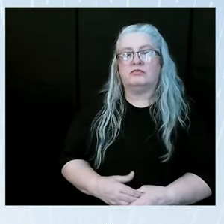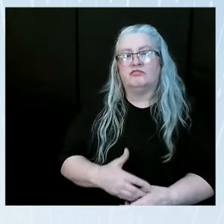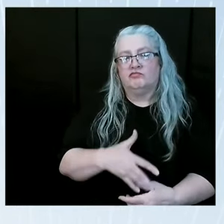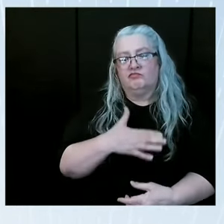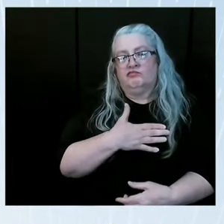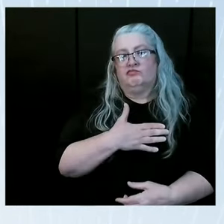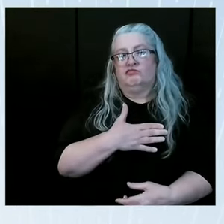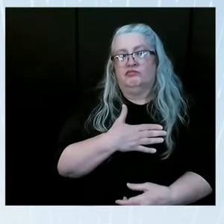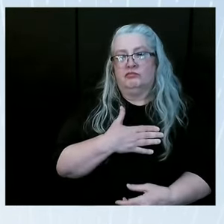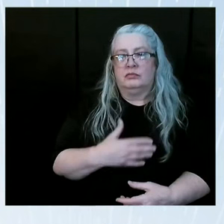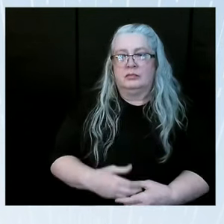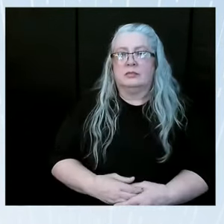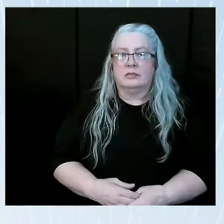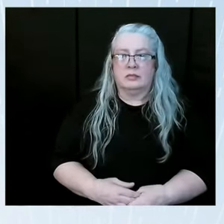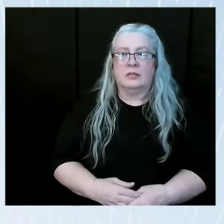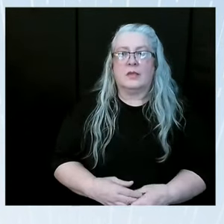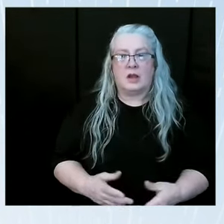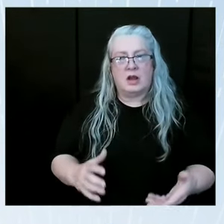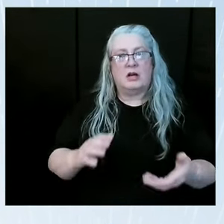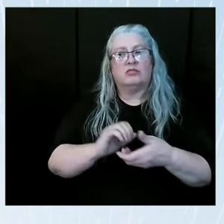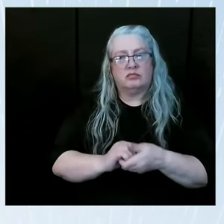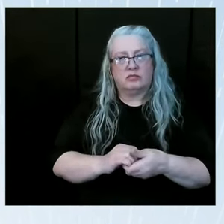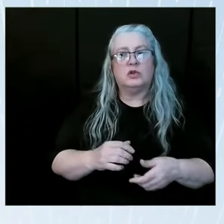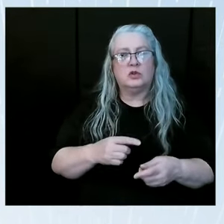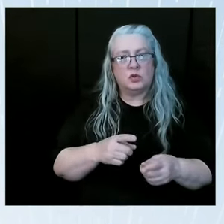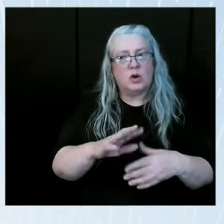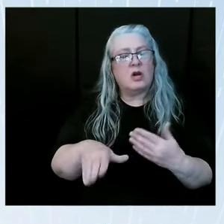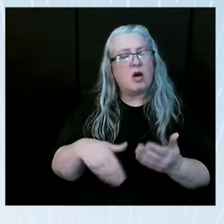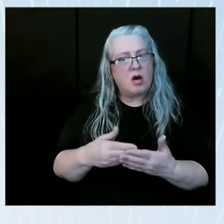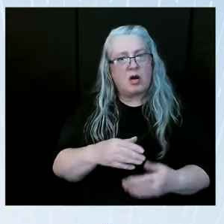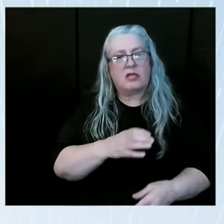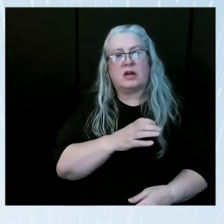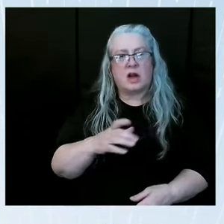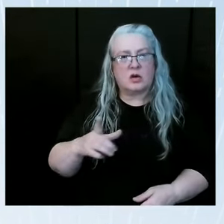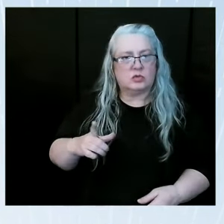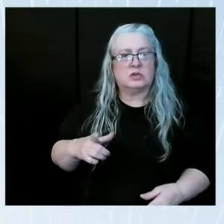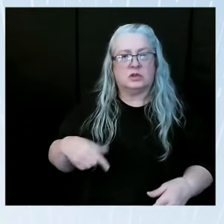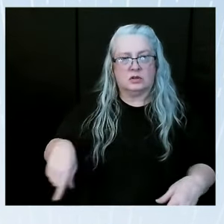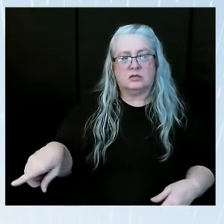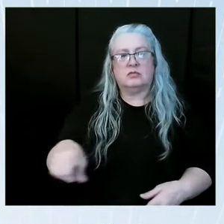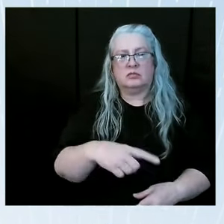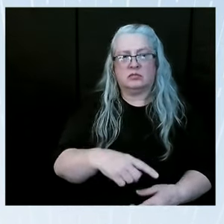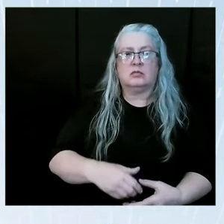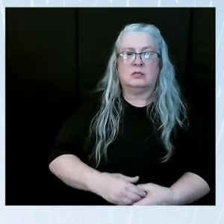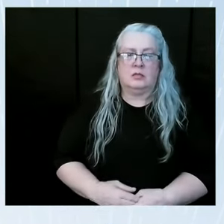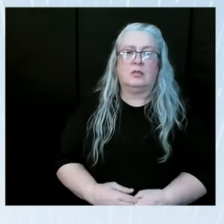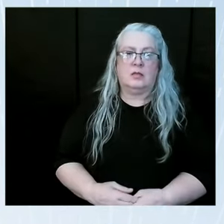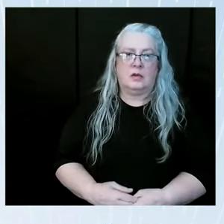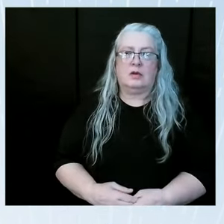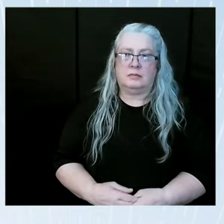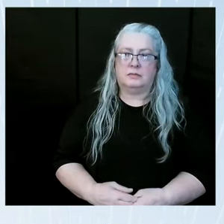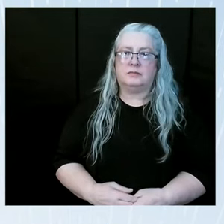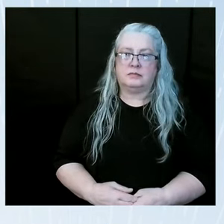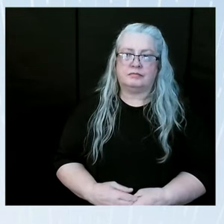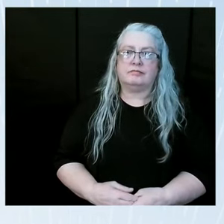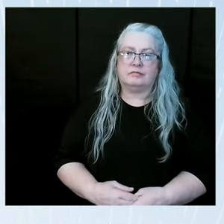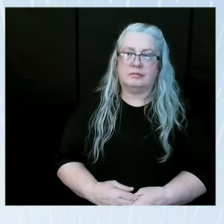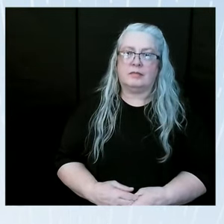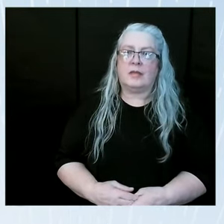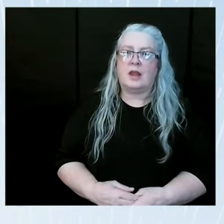entire council. So we're not going to get a chance to hear from each of the 20 departments and agencies that are part of this